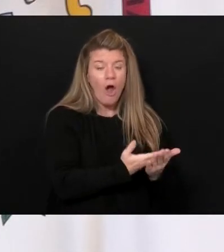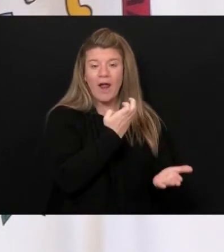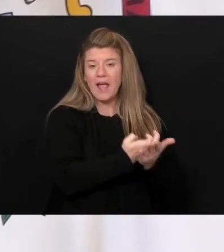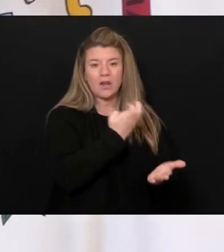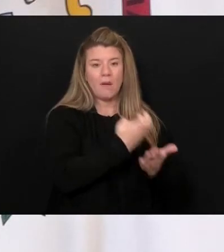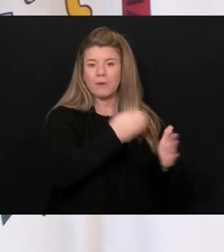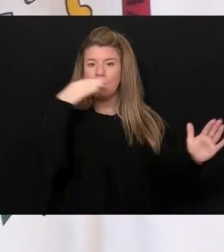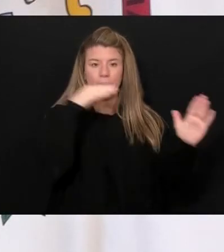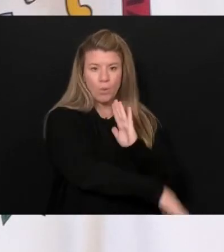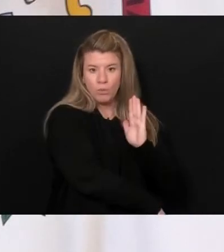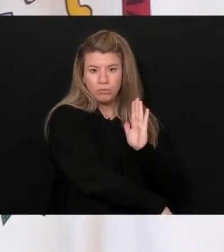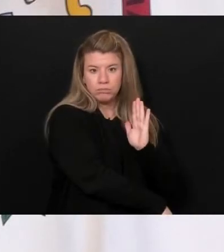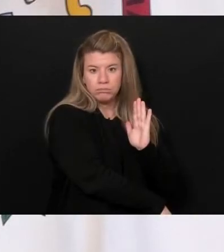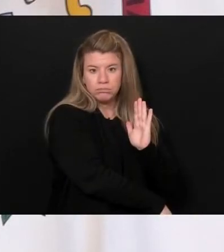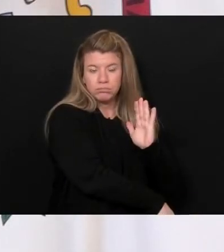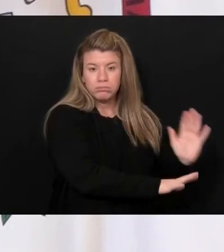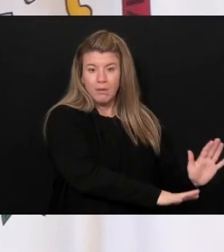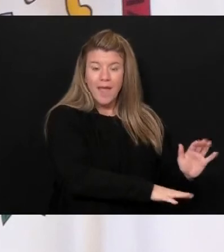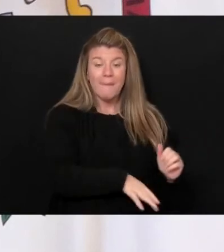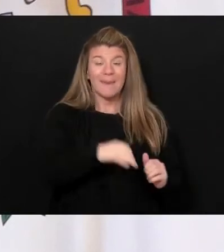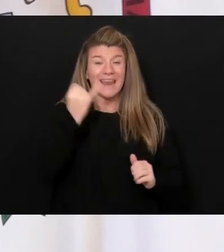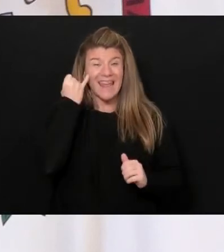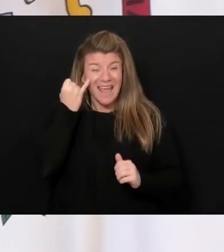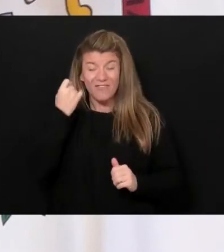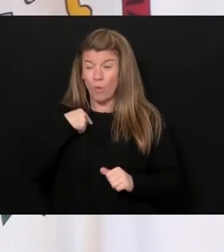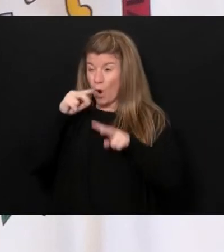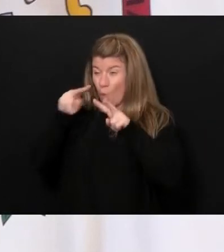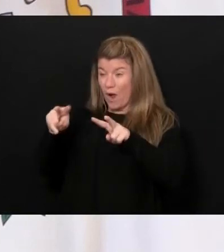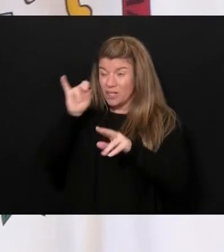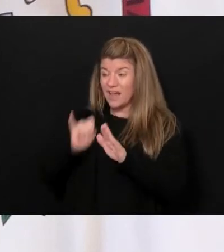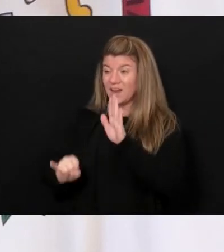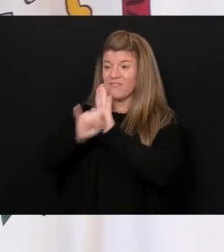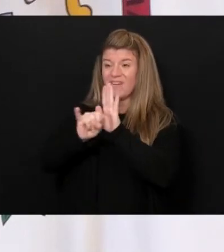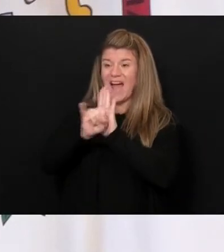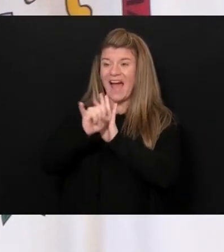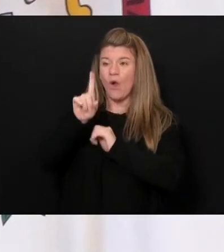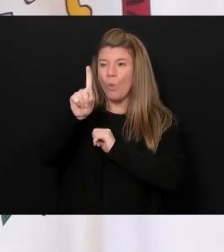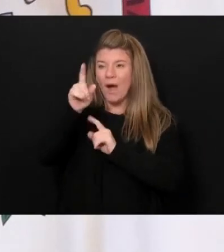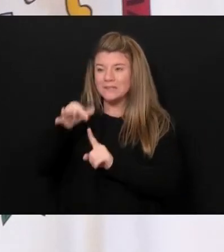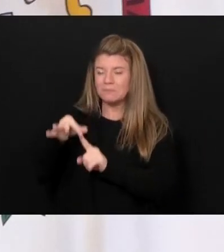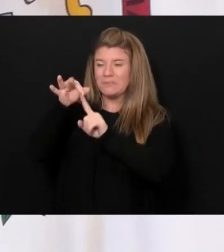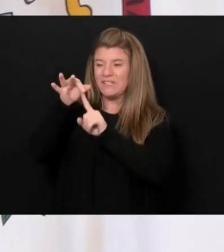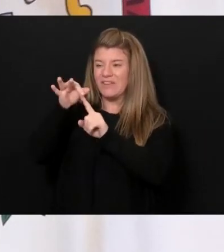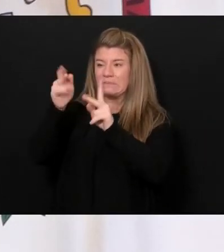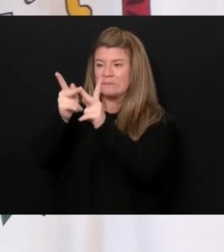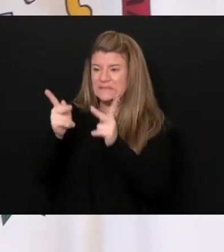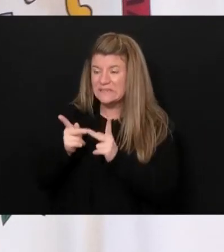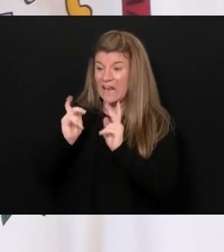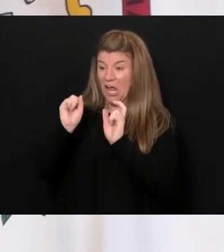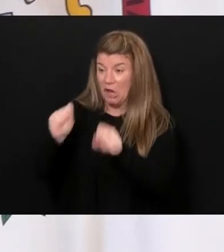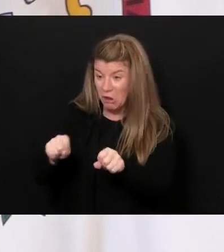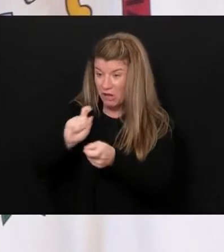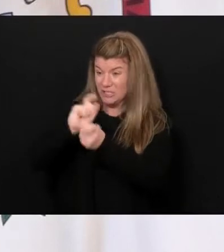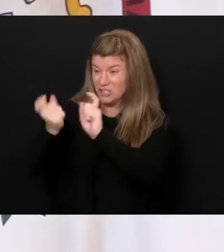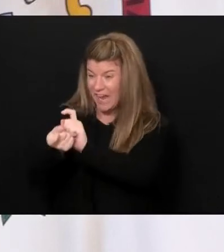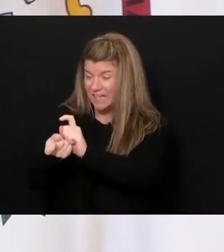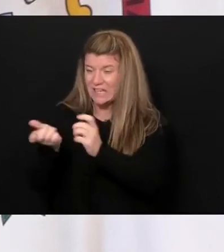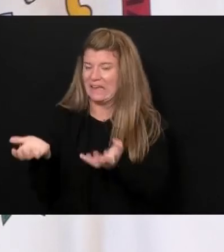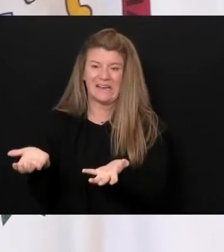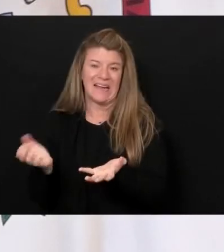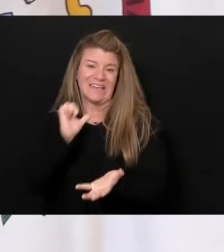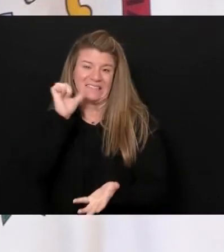but if you can't identify something that's going to really make a difference, then you've got to think just about this. All these people, if you're